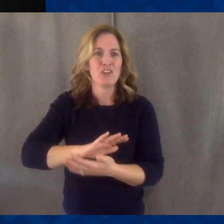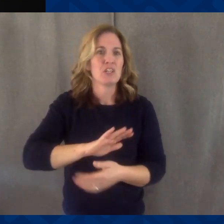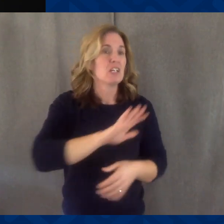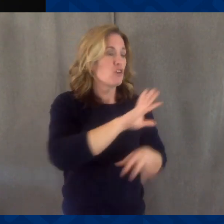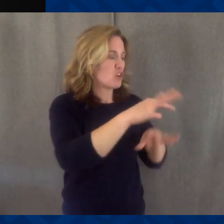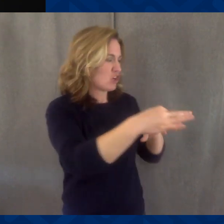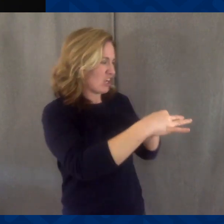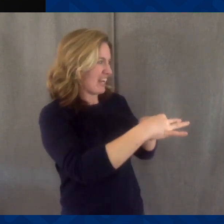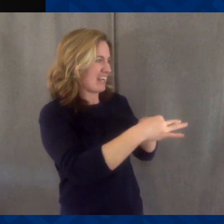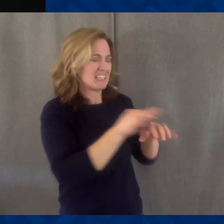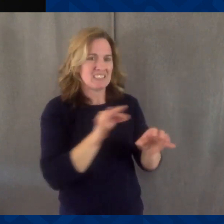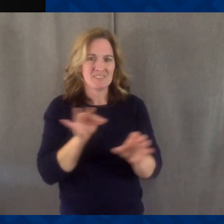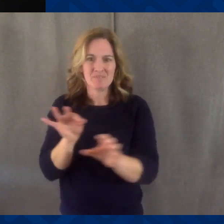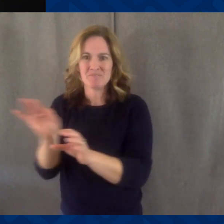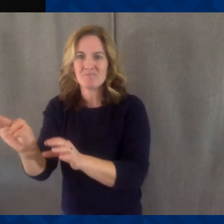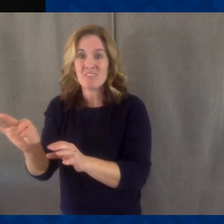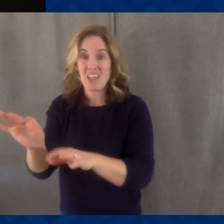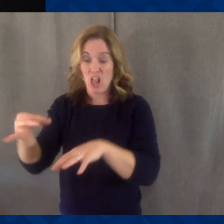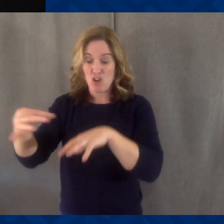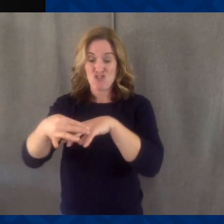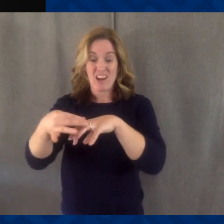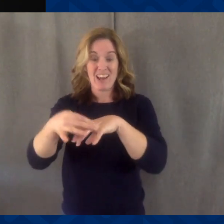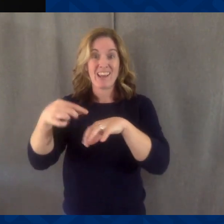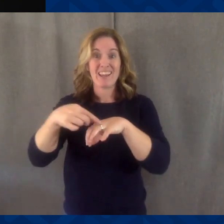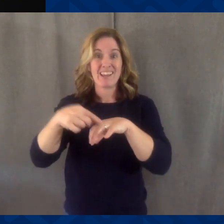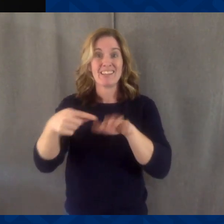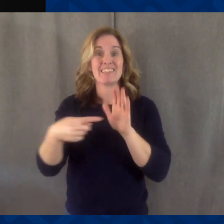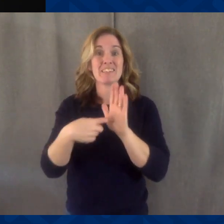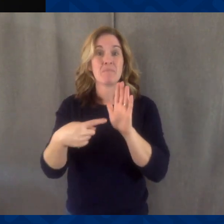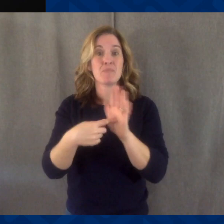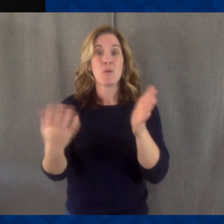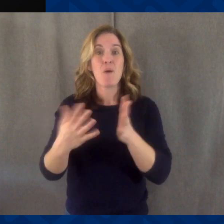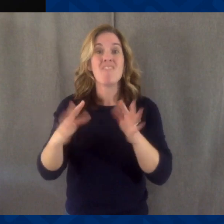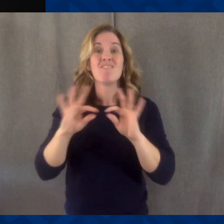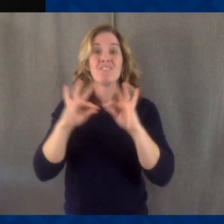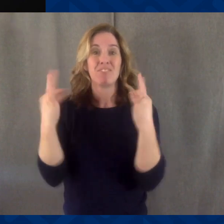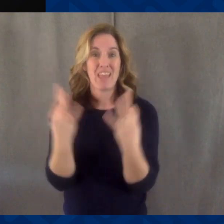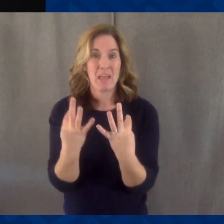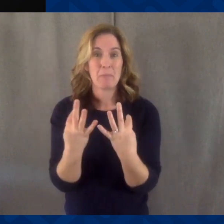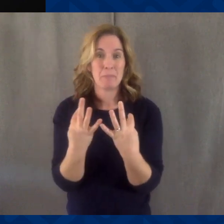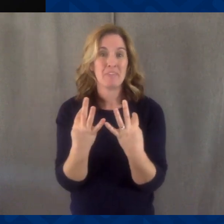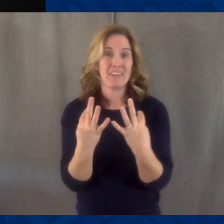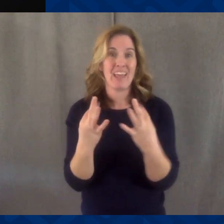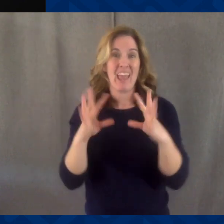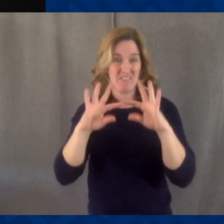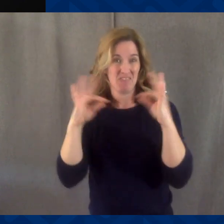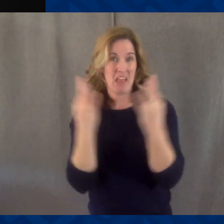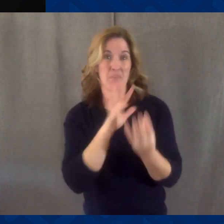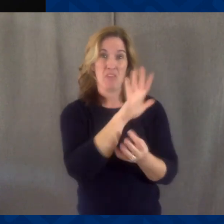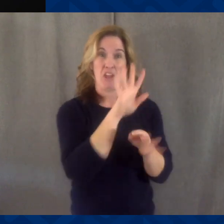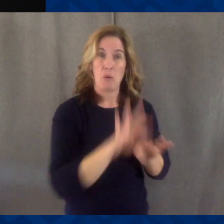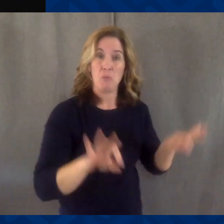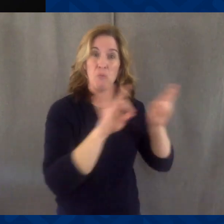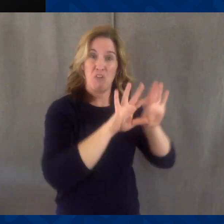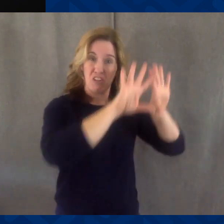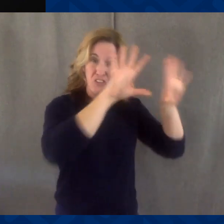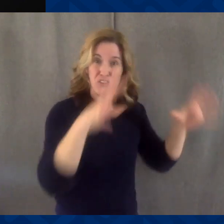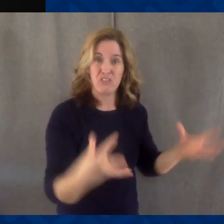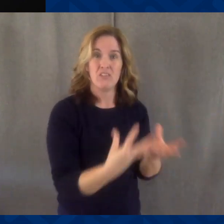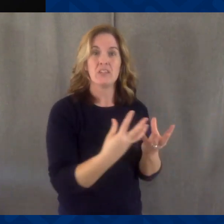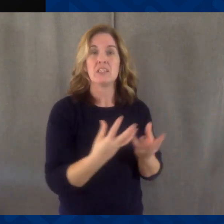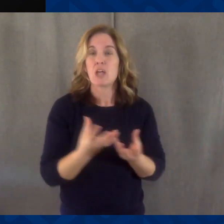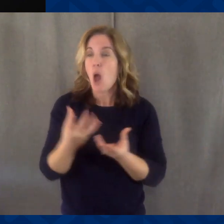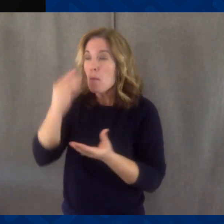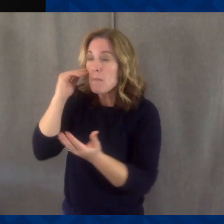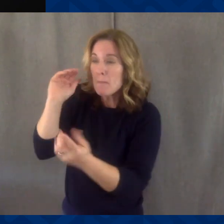on his finger." A ring would have signified for this son what family and the worth of this family that he comes from. He says, "Son, I want to remind you of who you